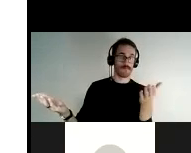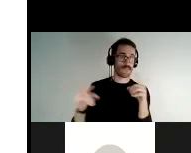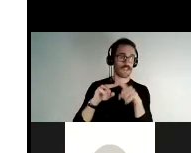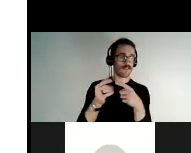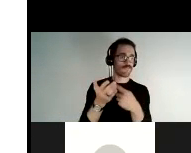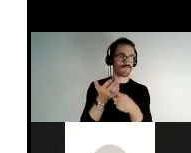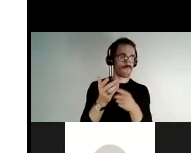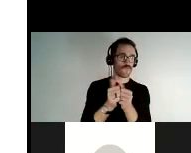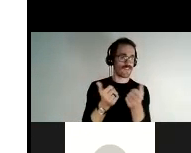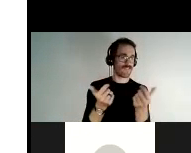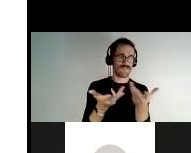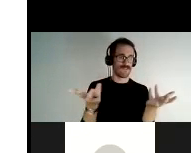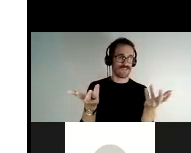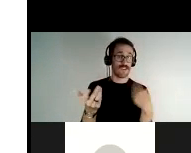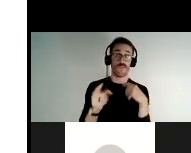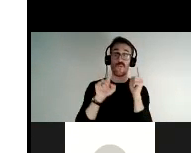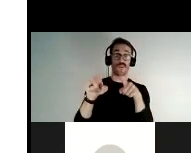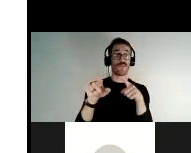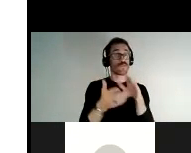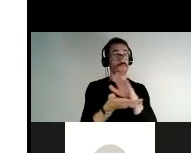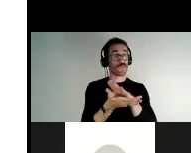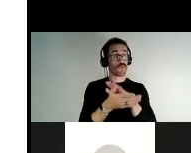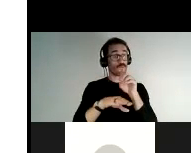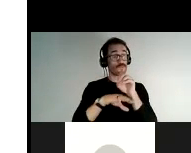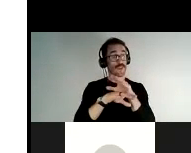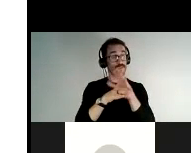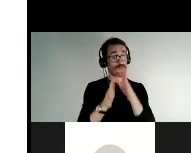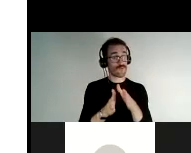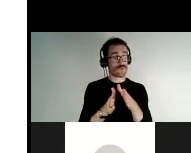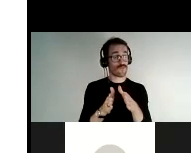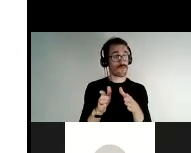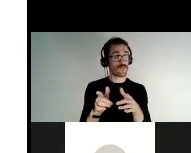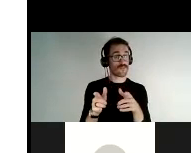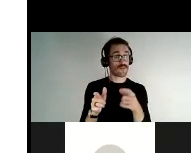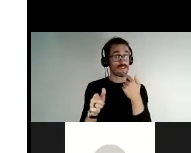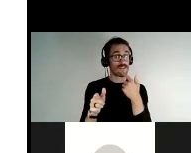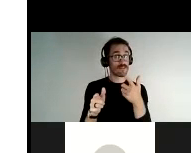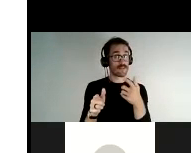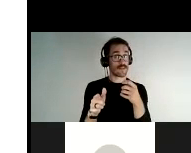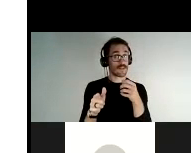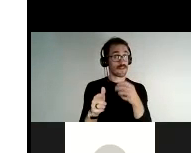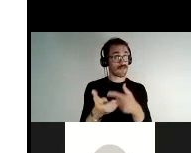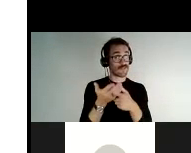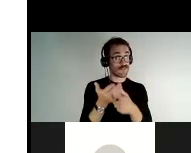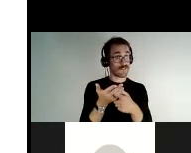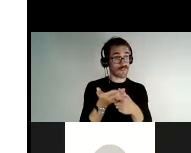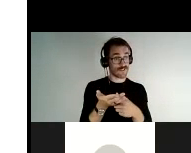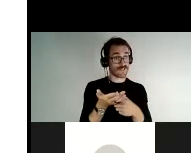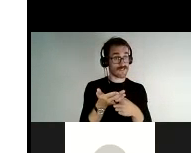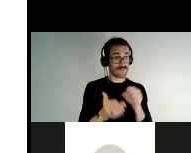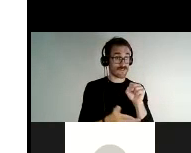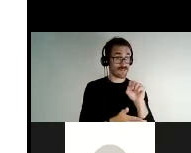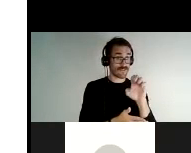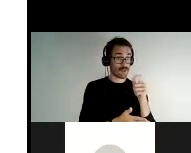to the school guidance counselor and him telling me that he would get in trouble if he talked about issues of